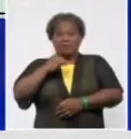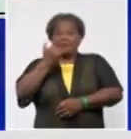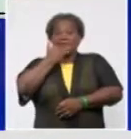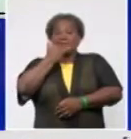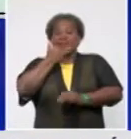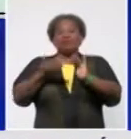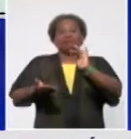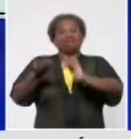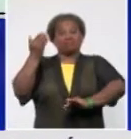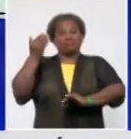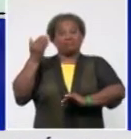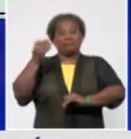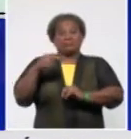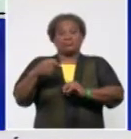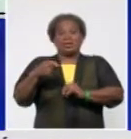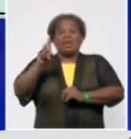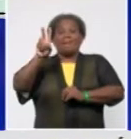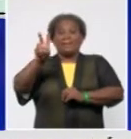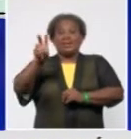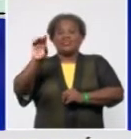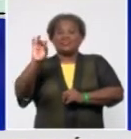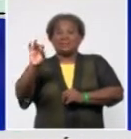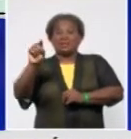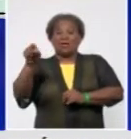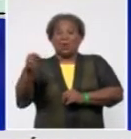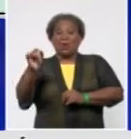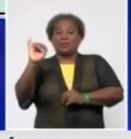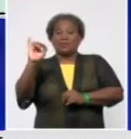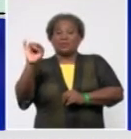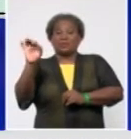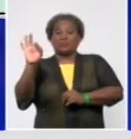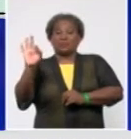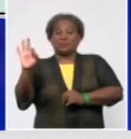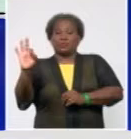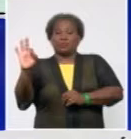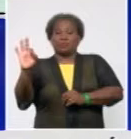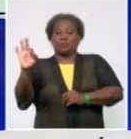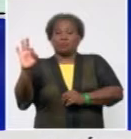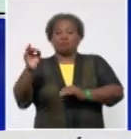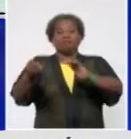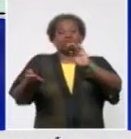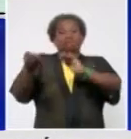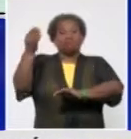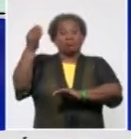27.68, Havana's 22.25, Artemisa's